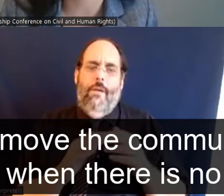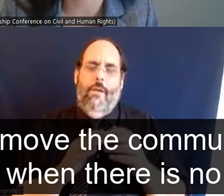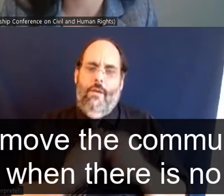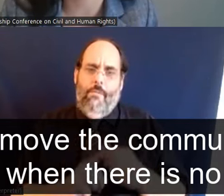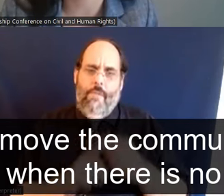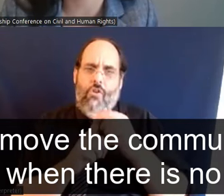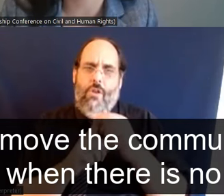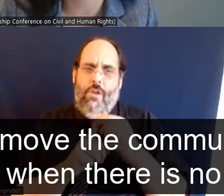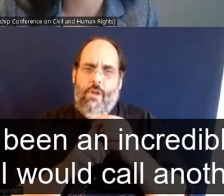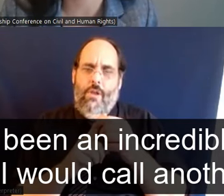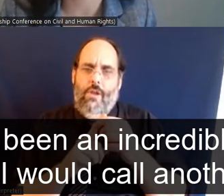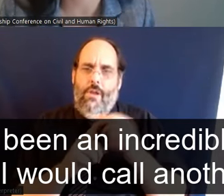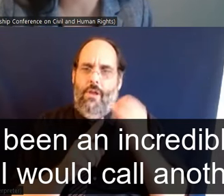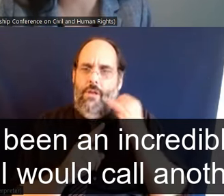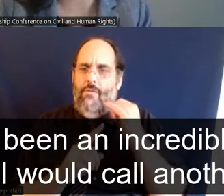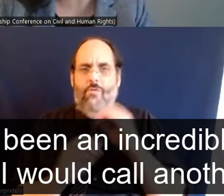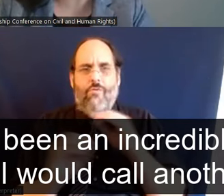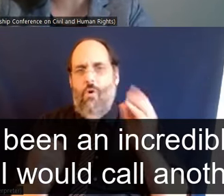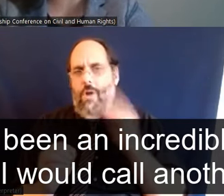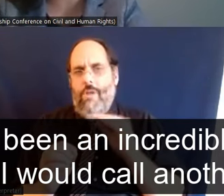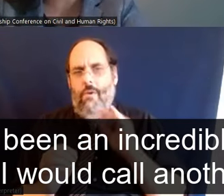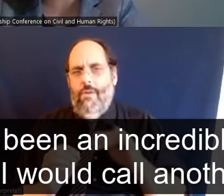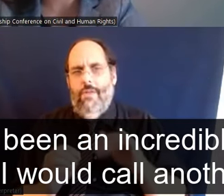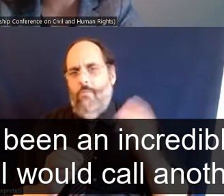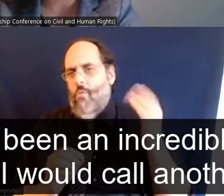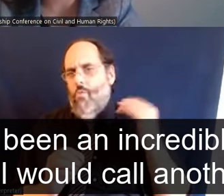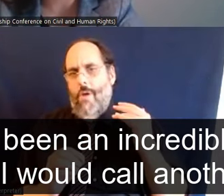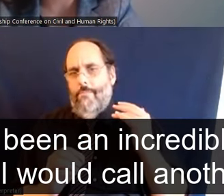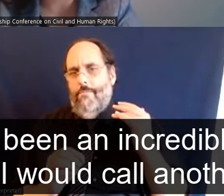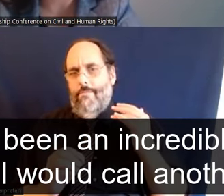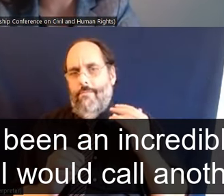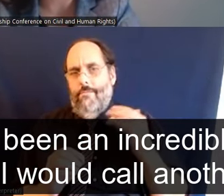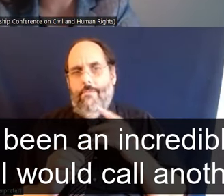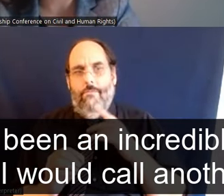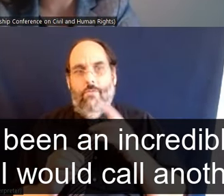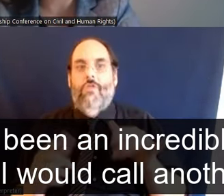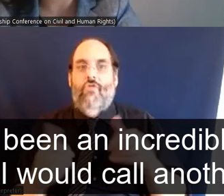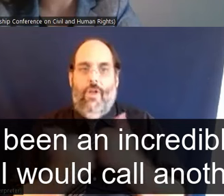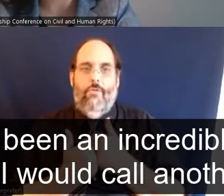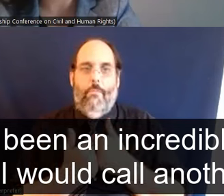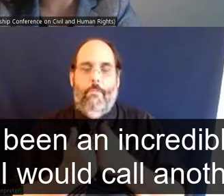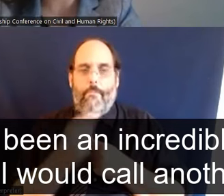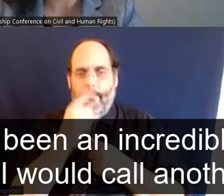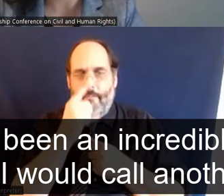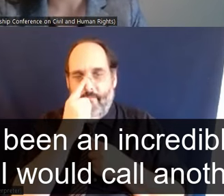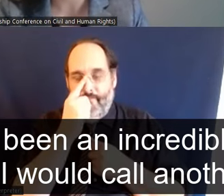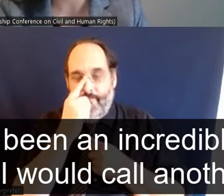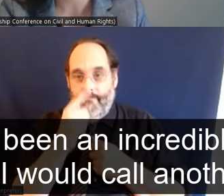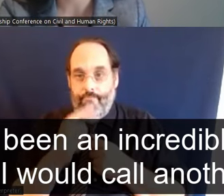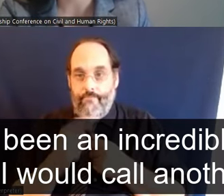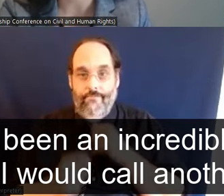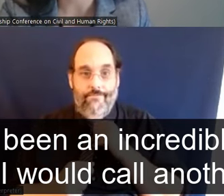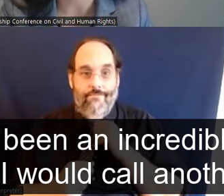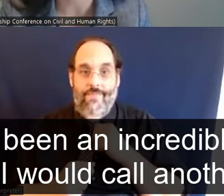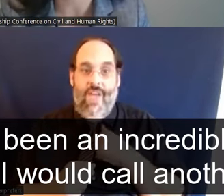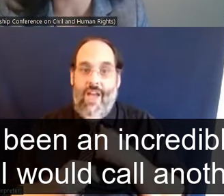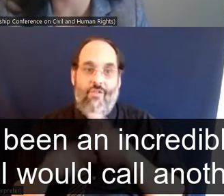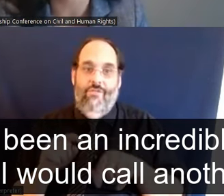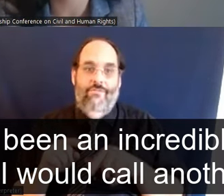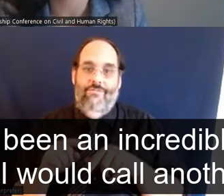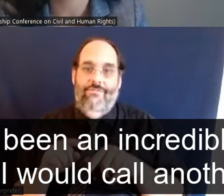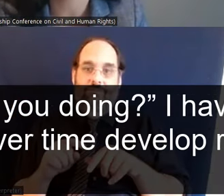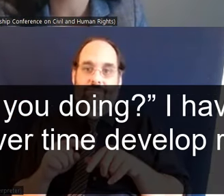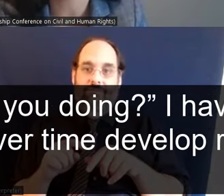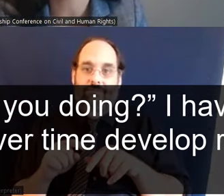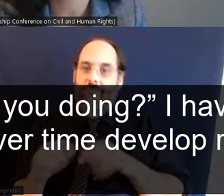particularly when there's no experience in this, has been an incredible challenge. It's not like I could call